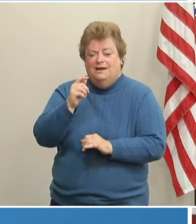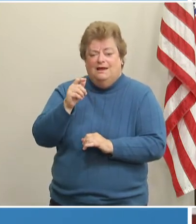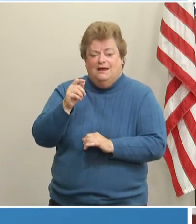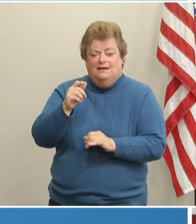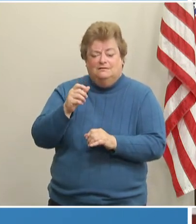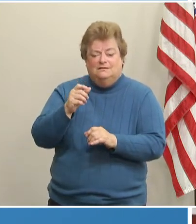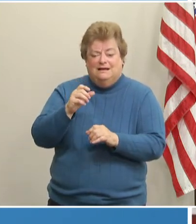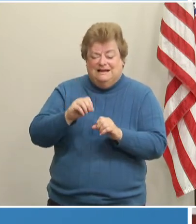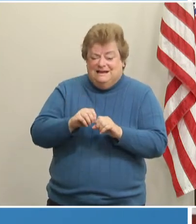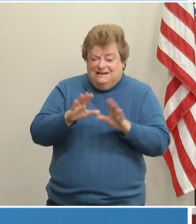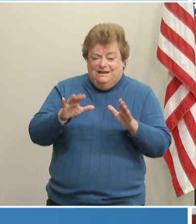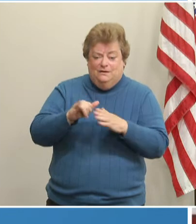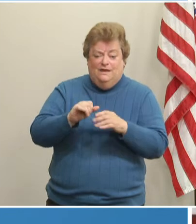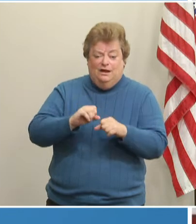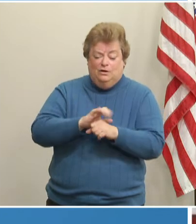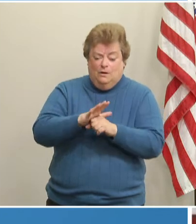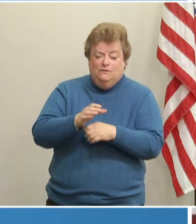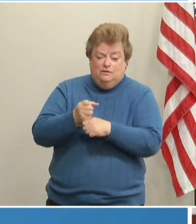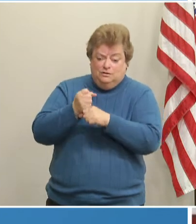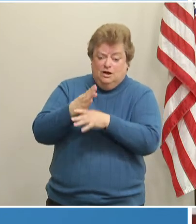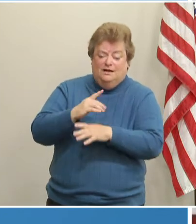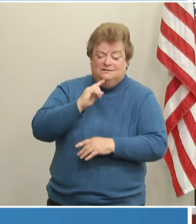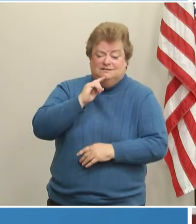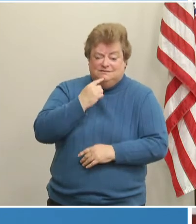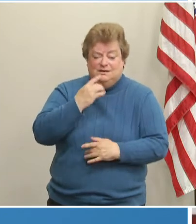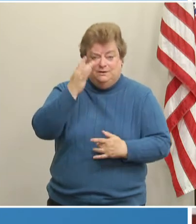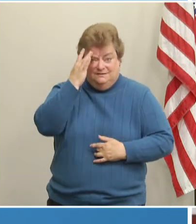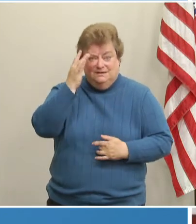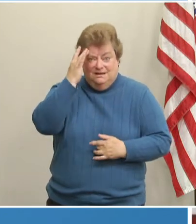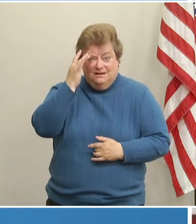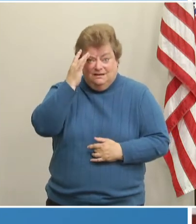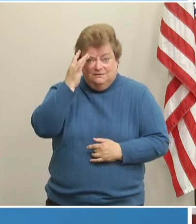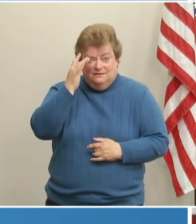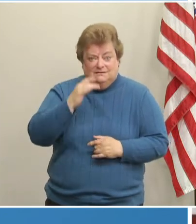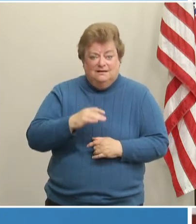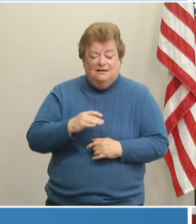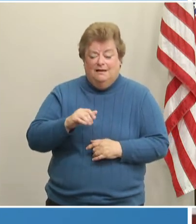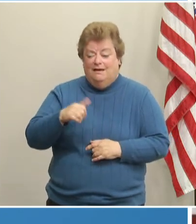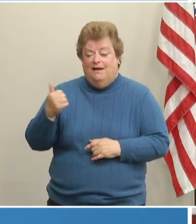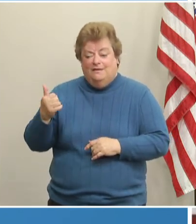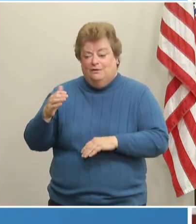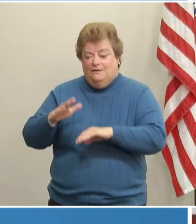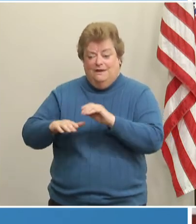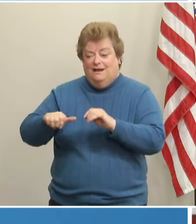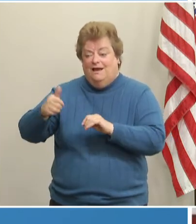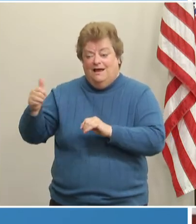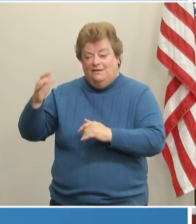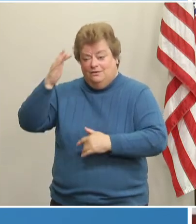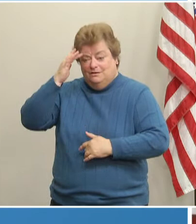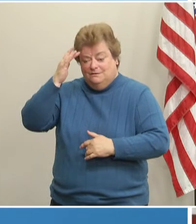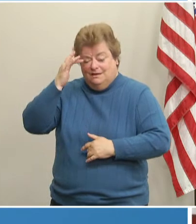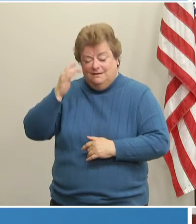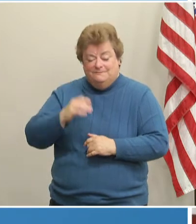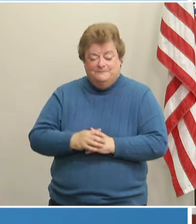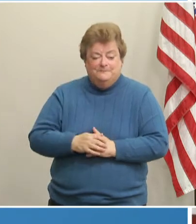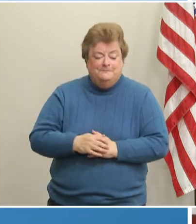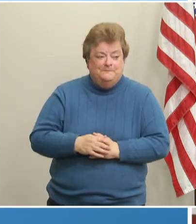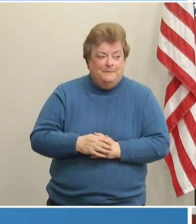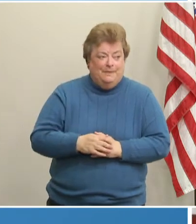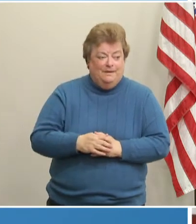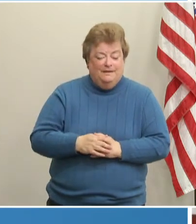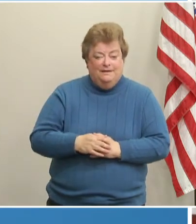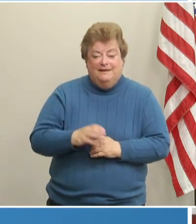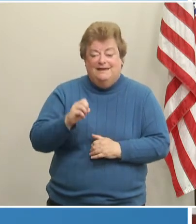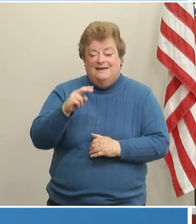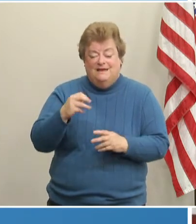more serious illness, certainly more likely than other viral disease, including influenza. Several studies now showing